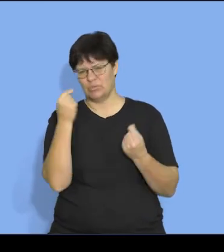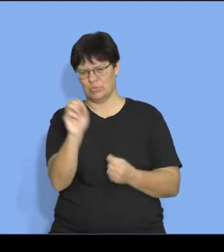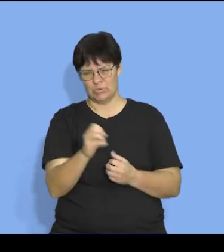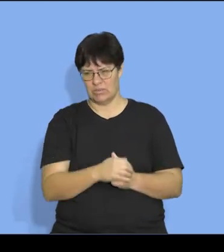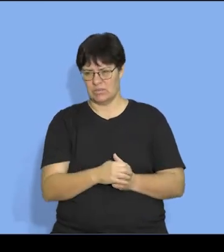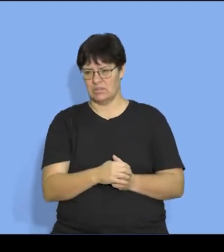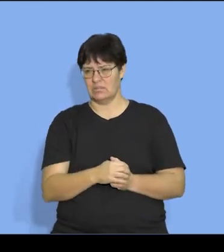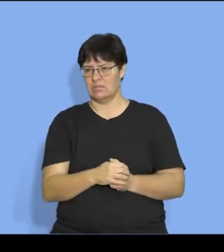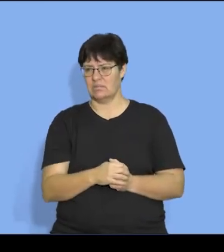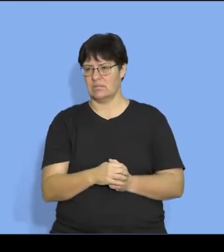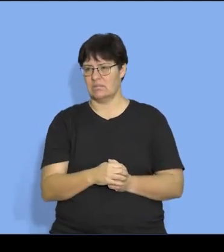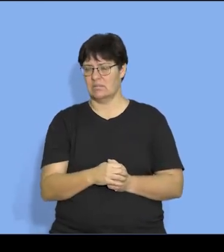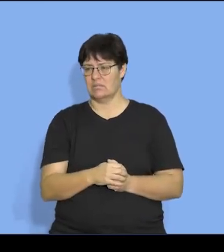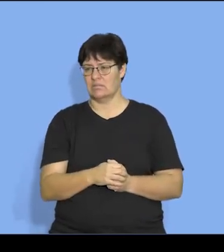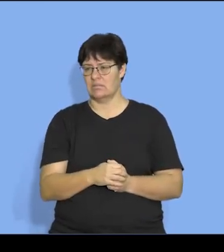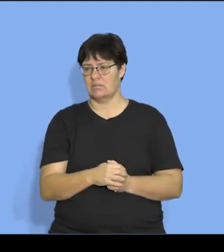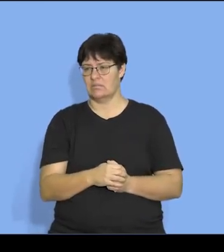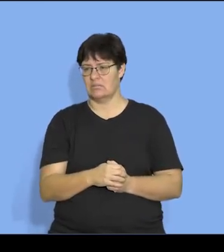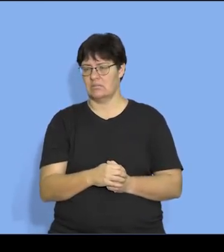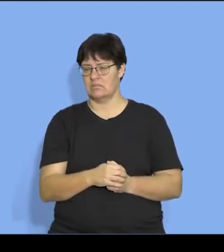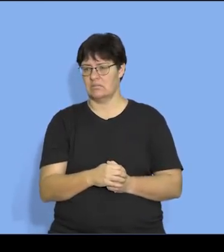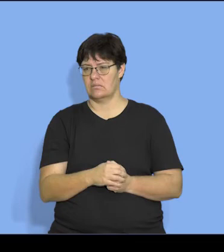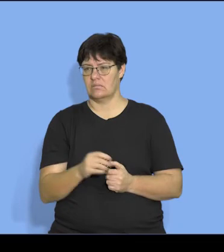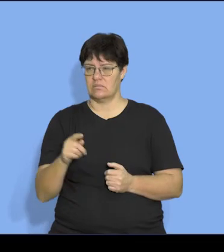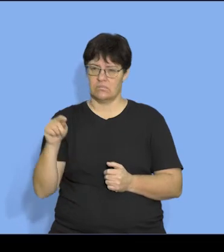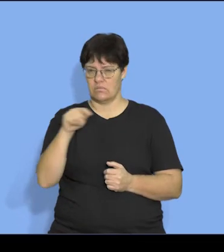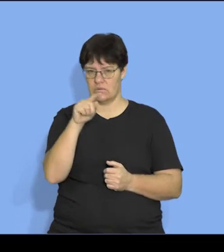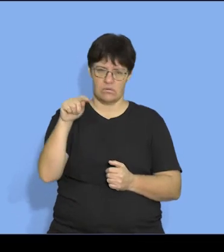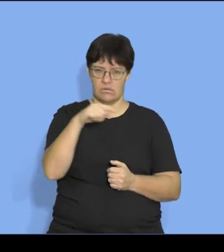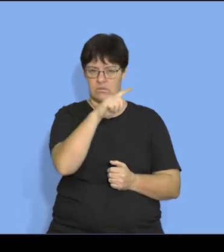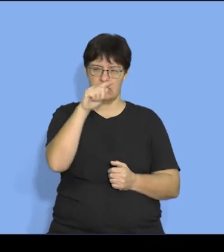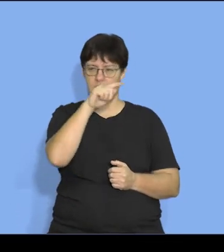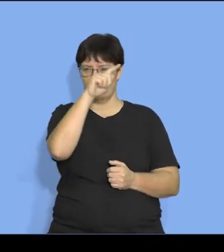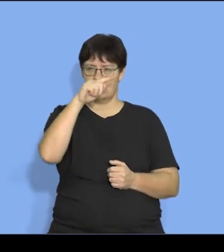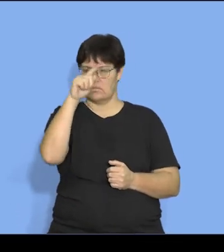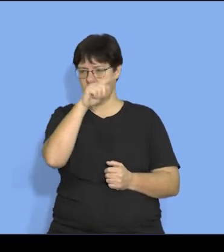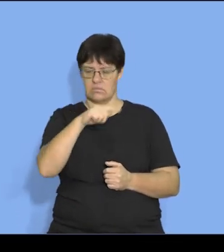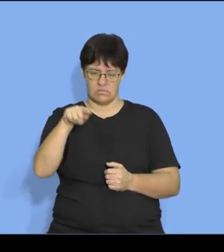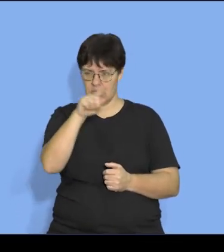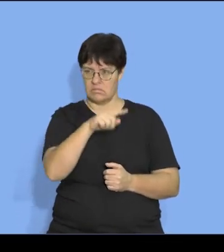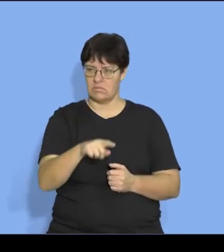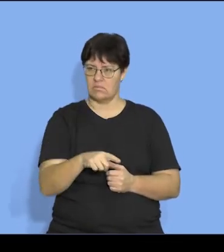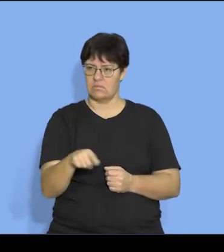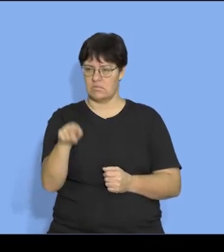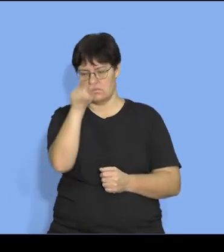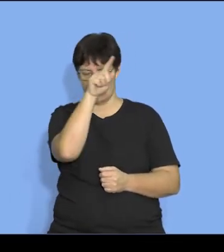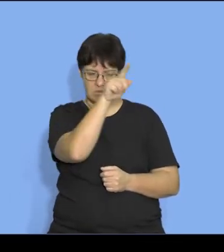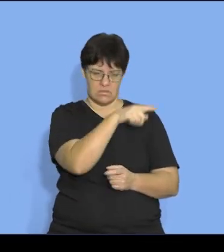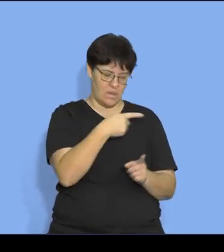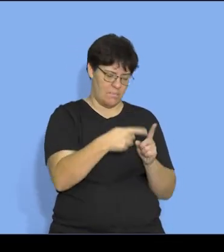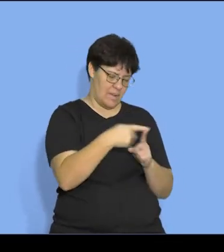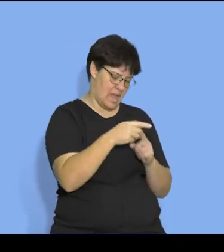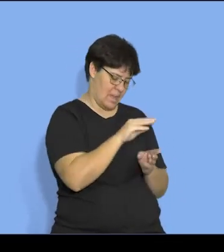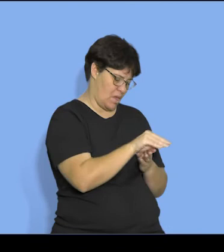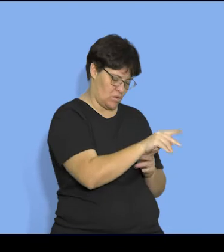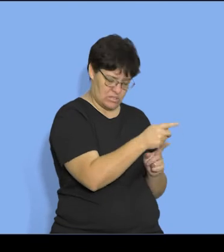what she does. What she does is she goes for a walk around the lounge and she goes backwards and forwards, and then she decides she's going to go